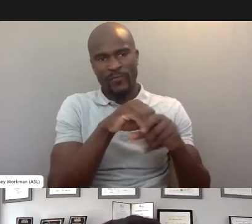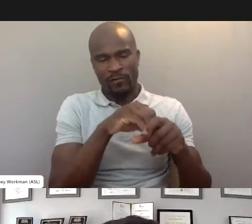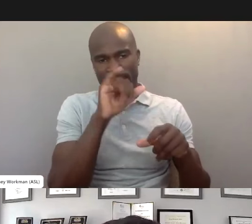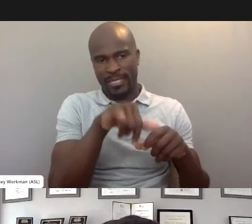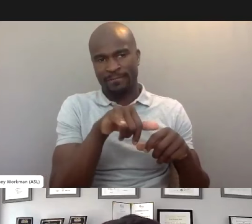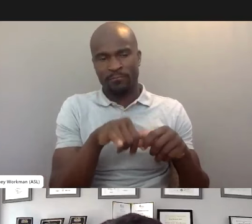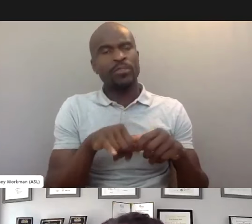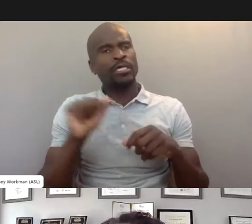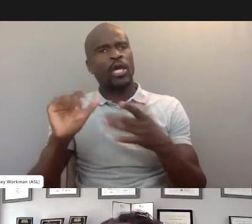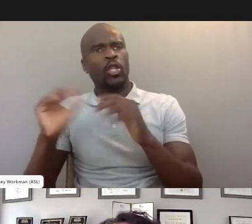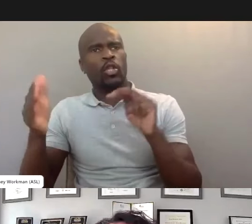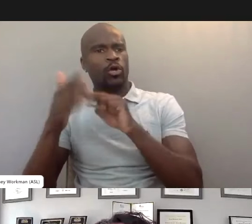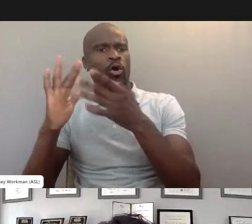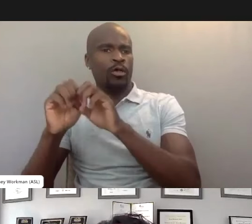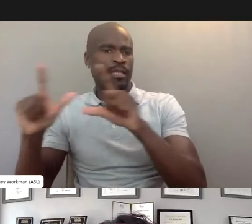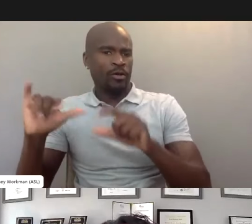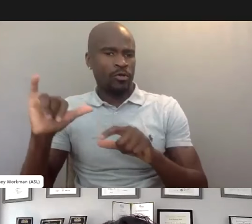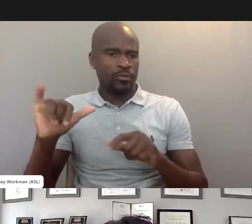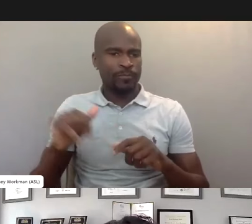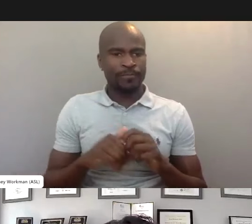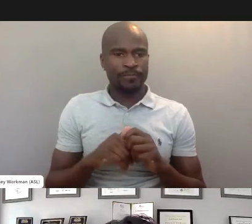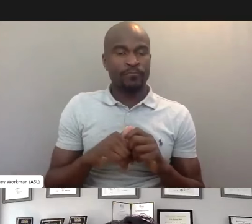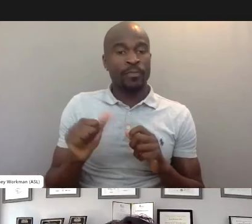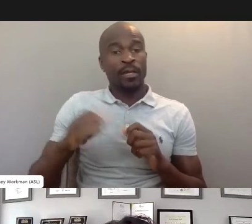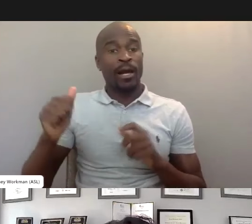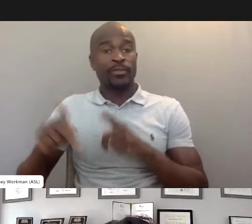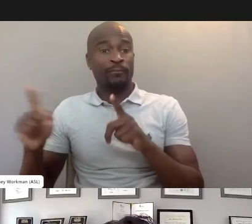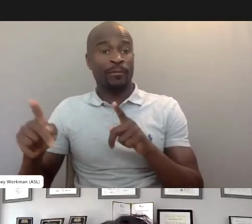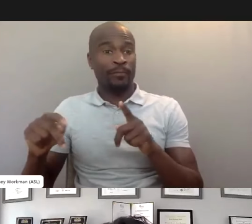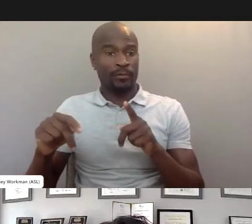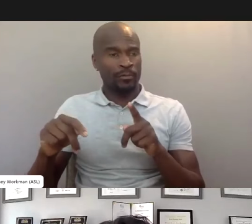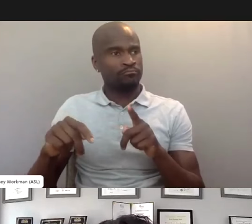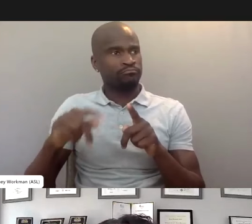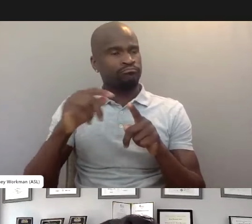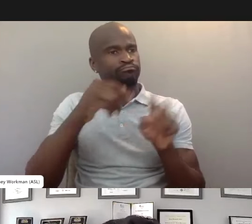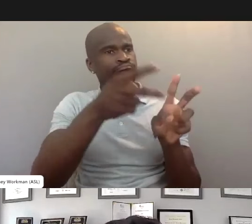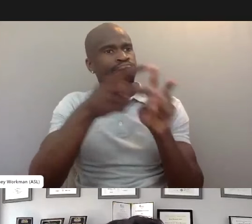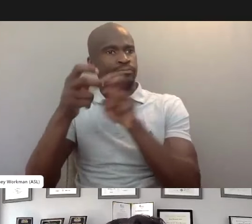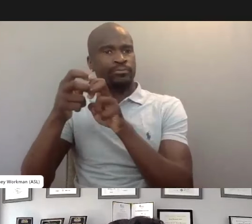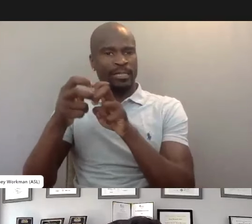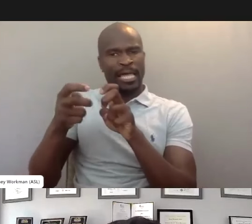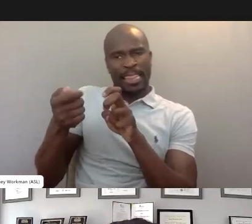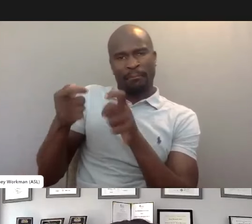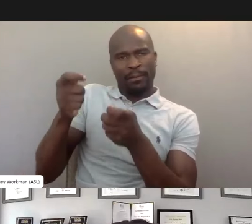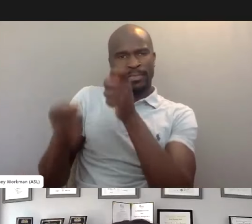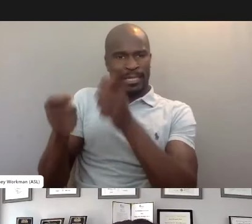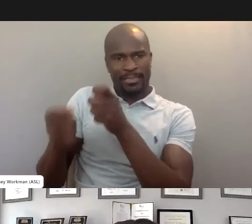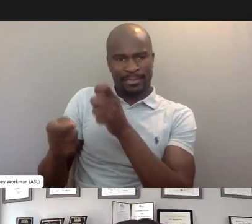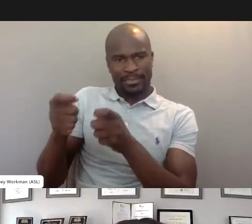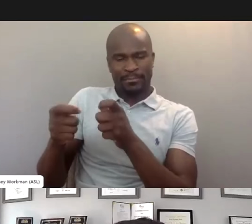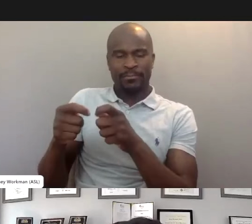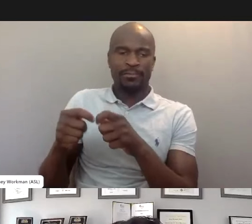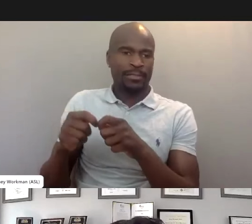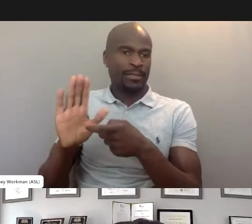around PFA. Other folks have adopted PFA and kind of had other concepts that instill some of that,